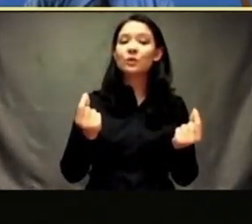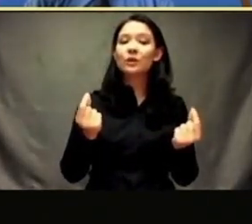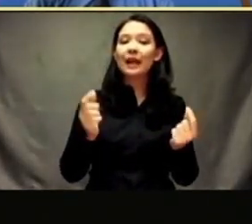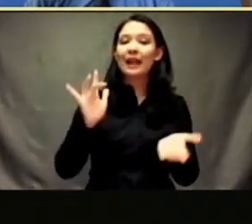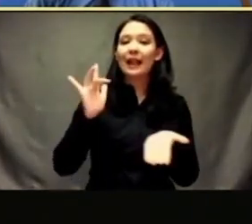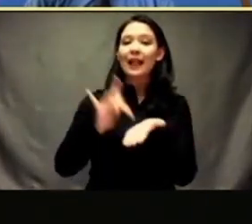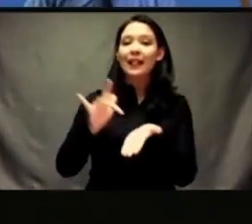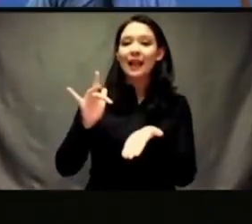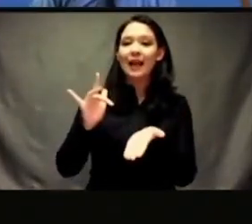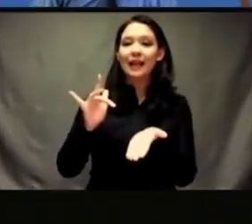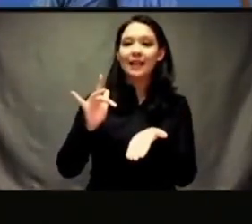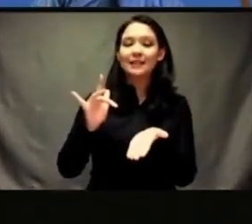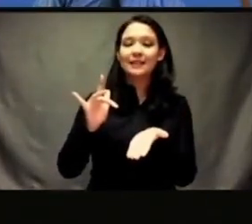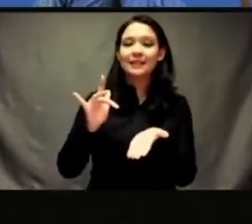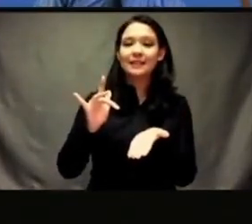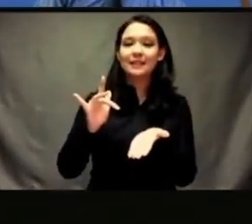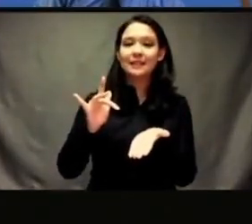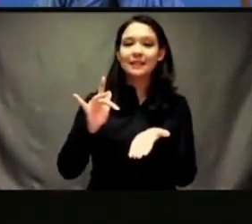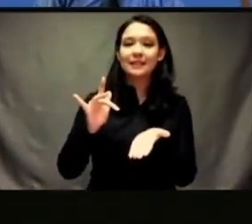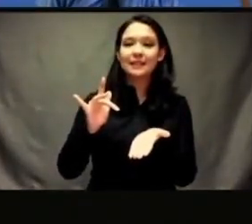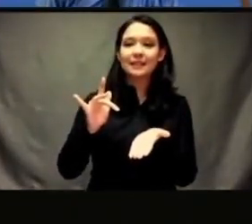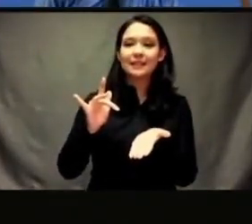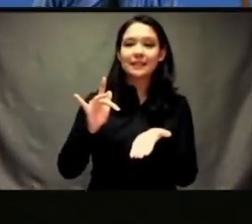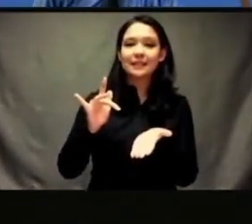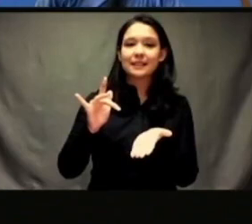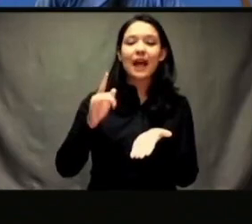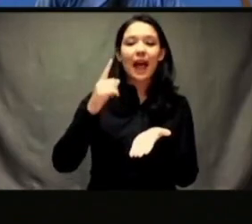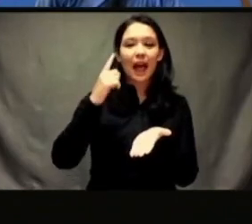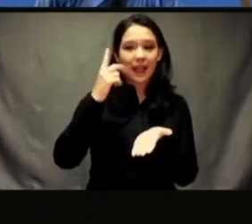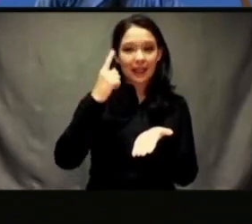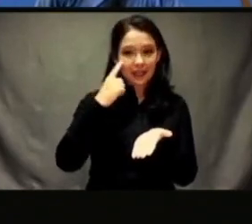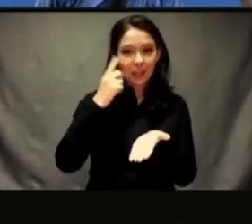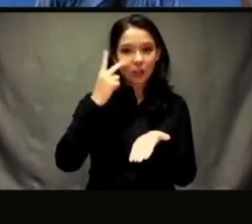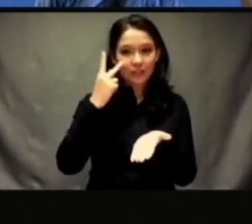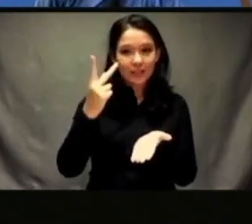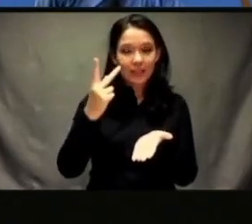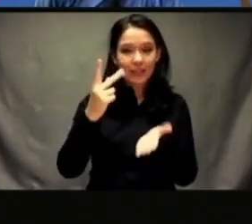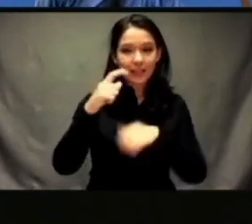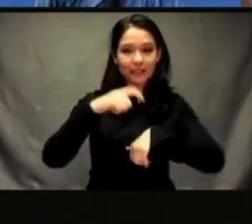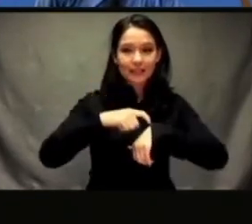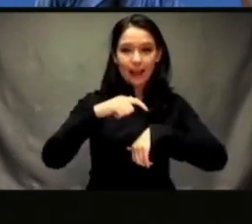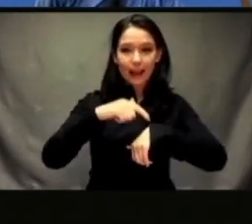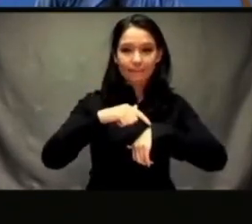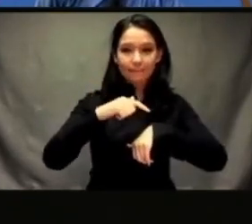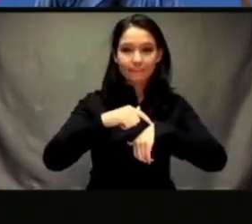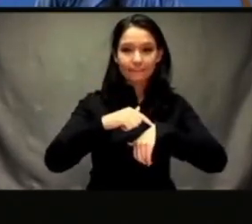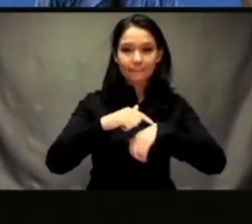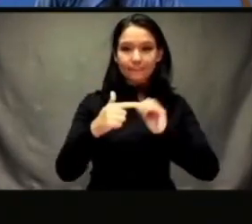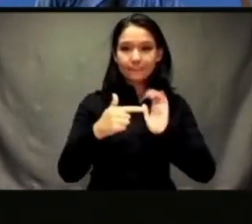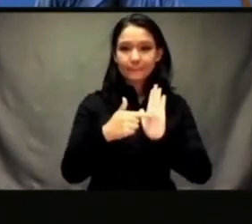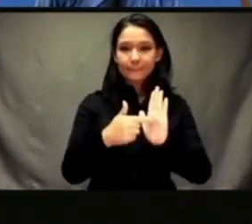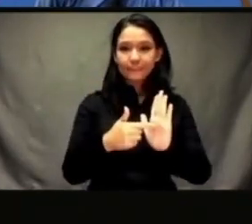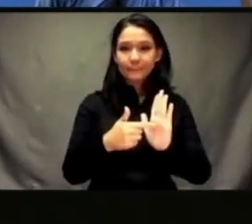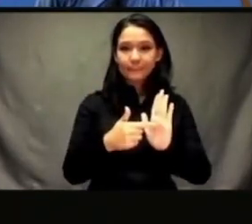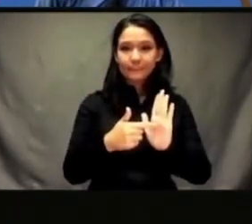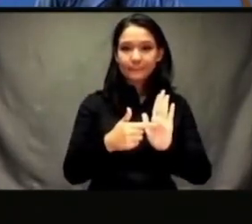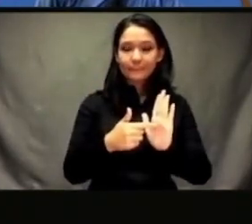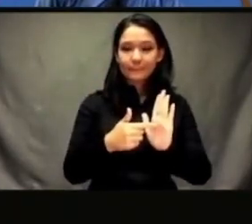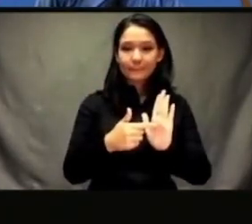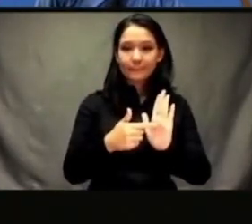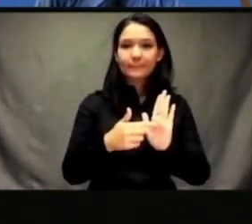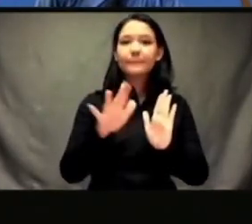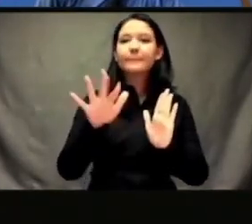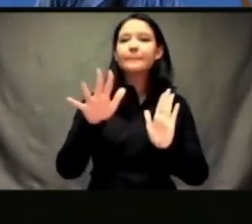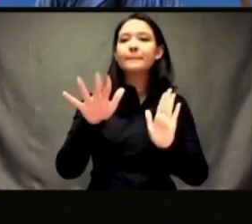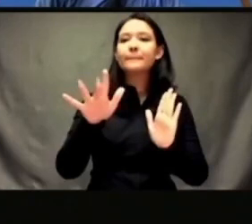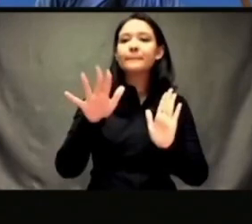it. Let me see the code. I think that you're going to see the time, the microbit display. Oh, can you close